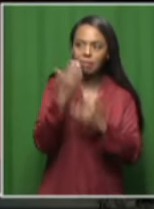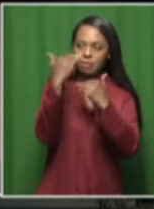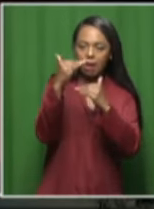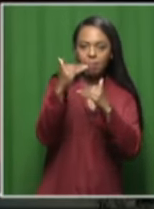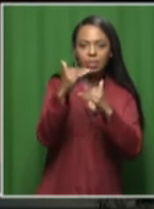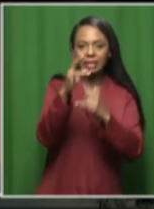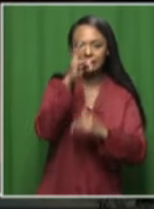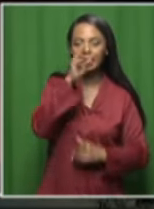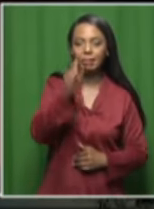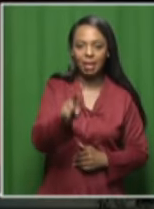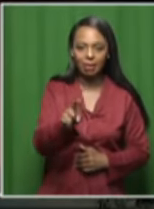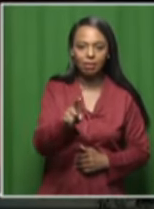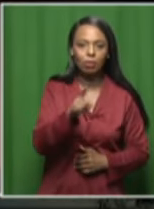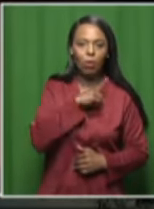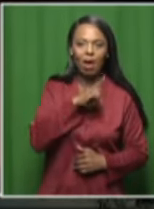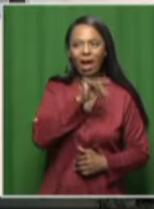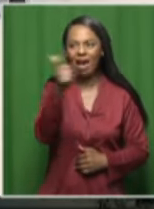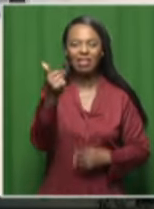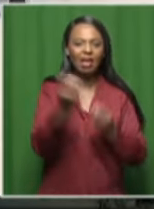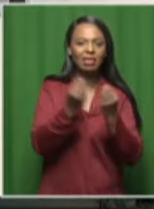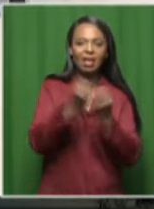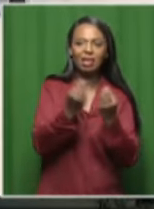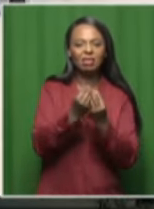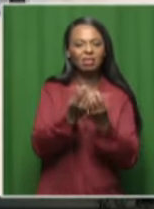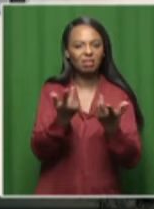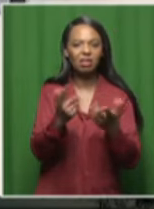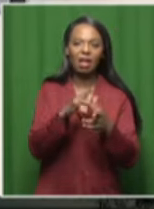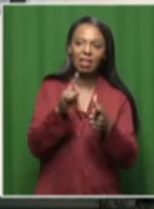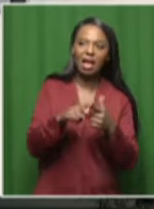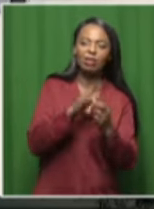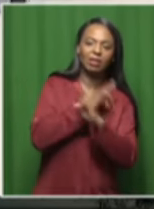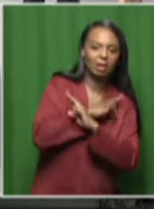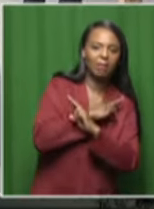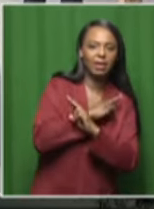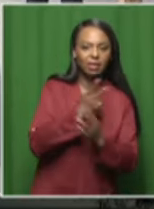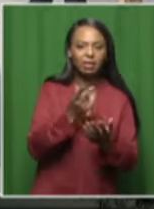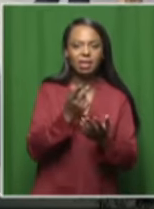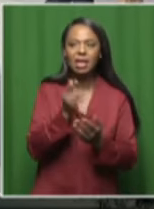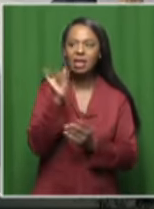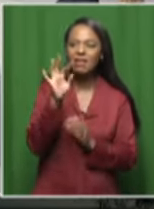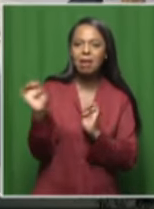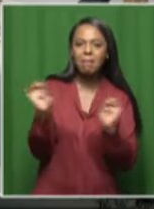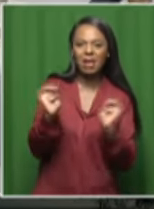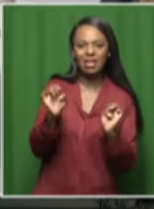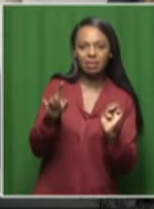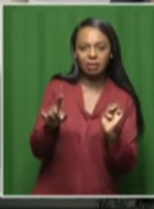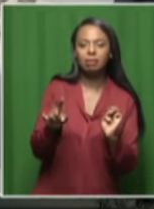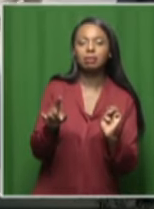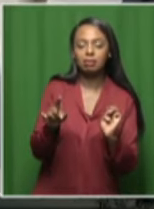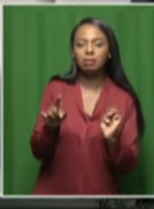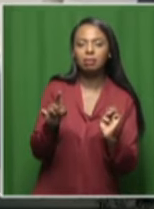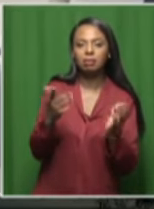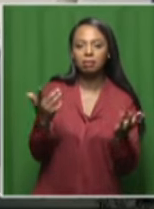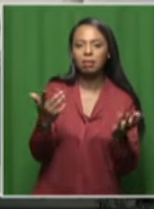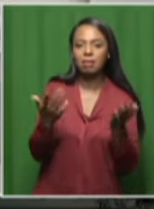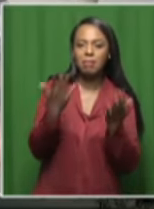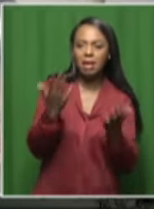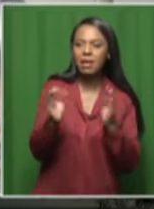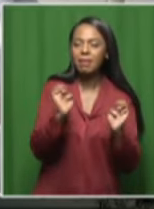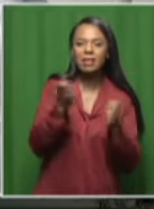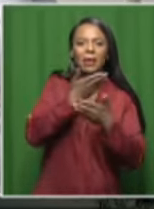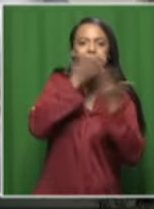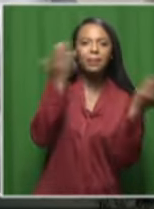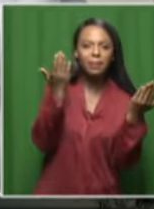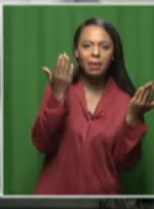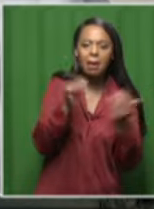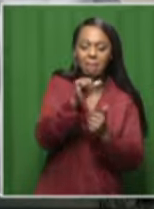than just retiring. And so it's trying to balance retiring versus other emergencies. Hopefully, you're not having emergency every